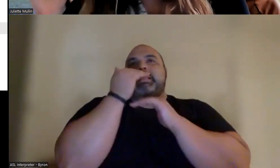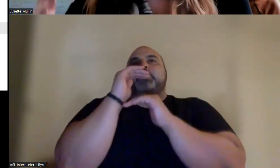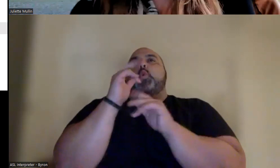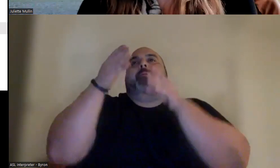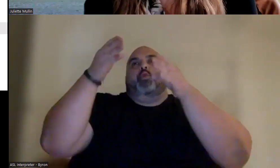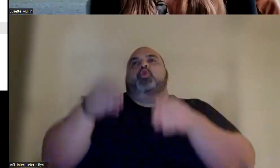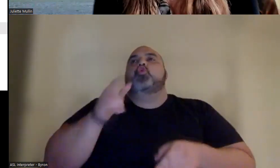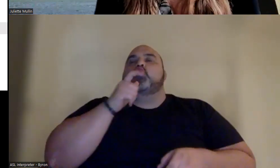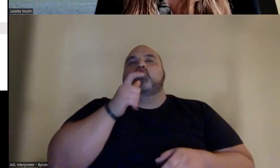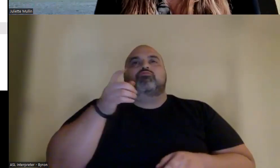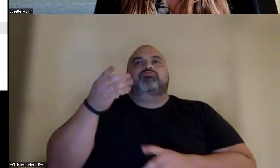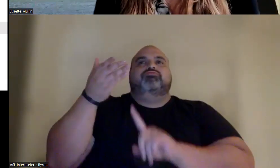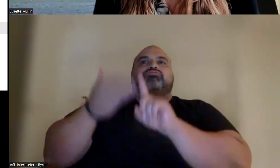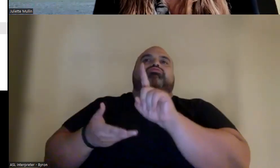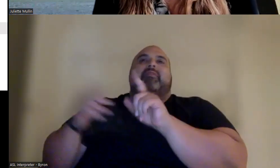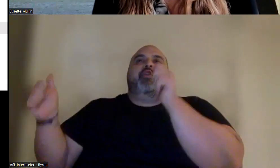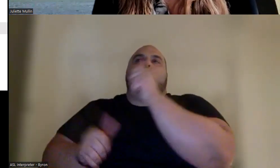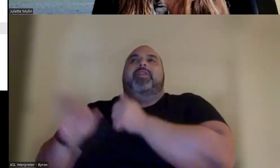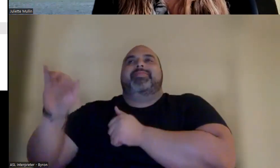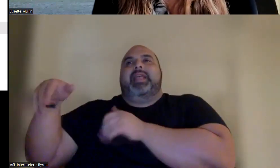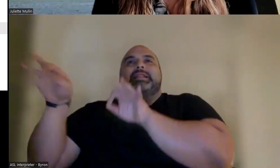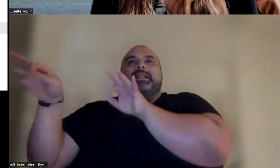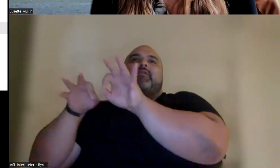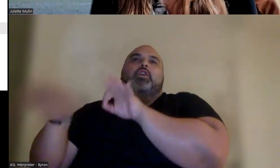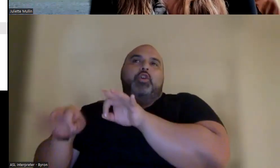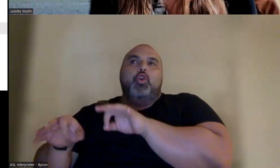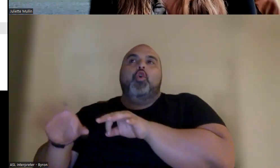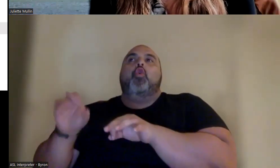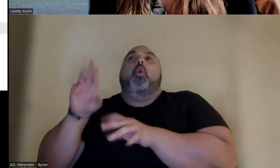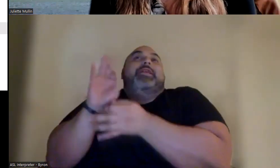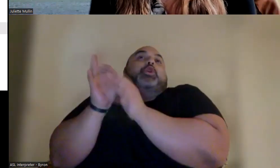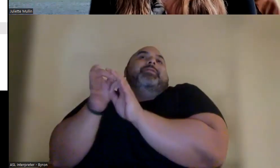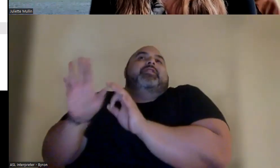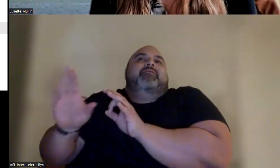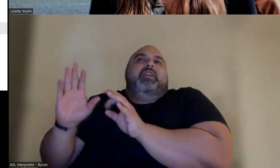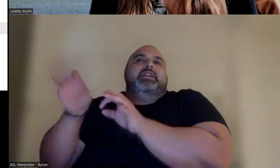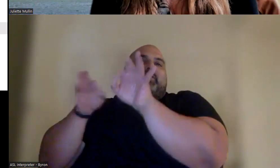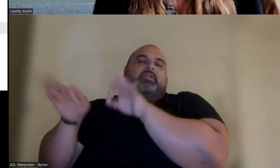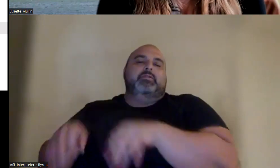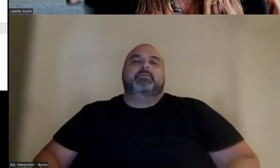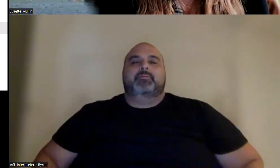all under that definition or what the facility tries to interpret is that definition. Thank you.